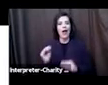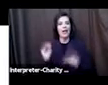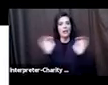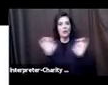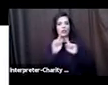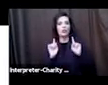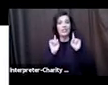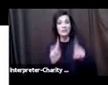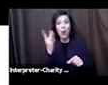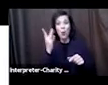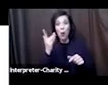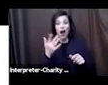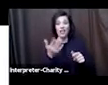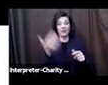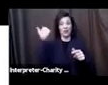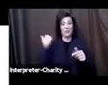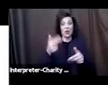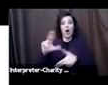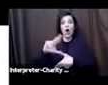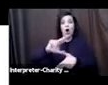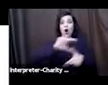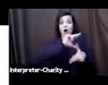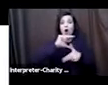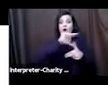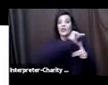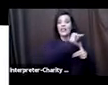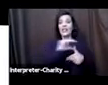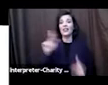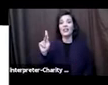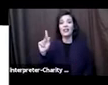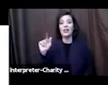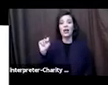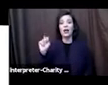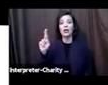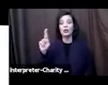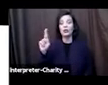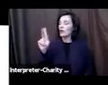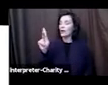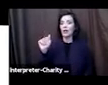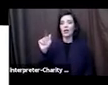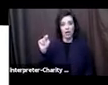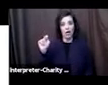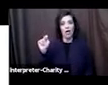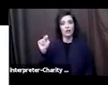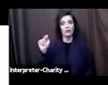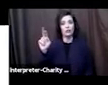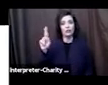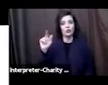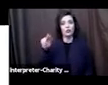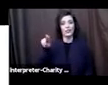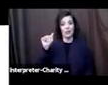because of Hurricane Katrina. When Hurricane Katrina happened, a whole lot of people were separated